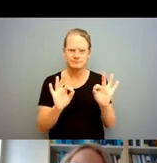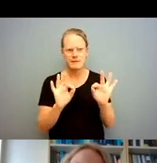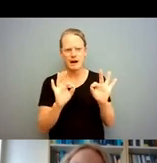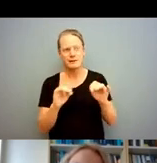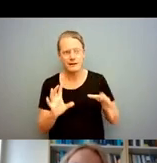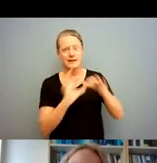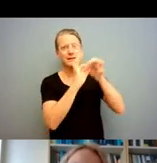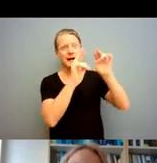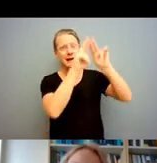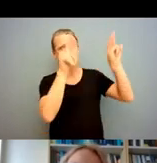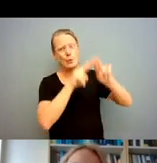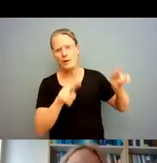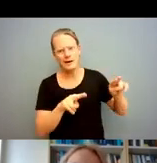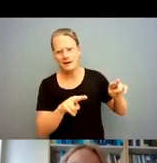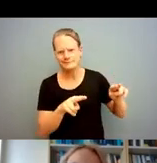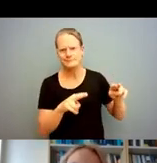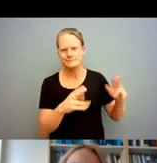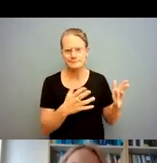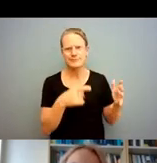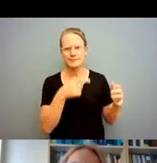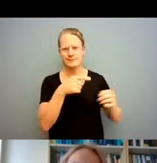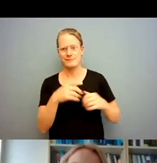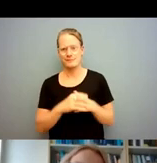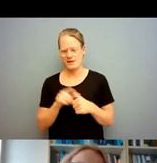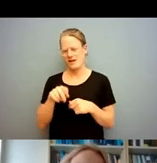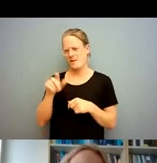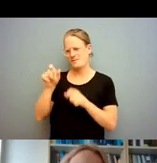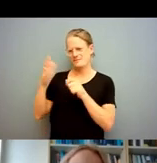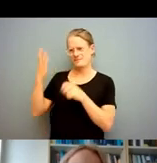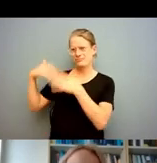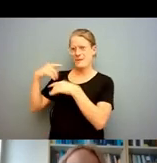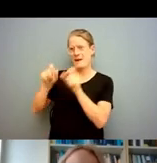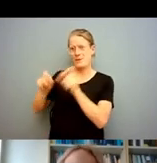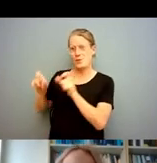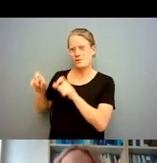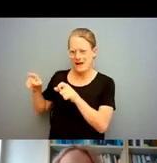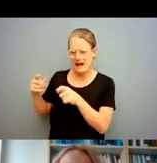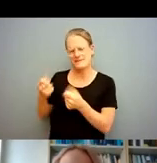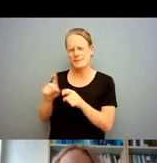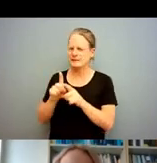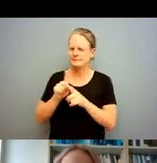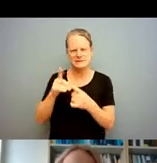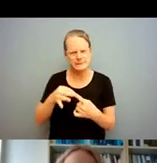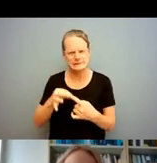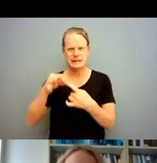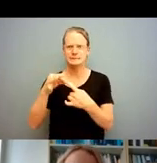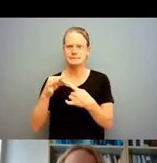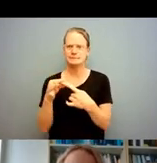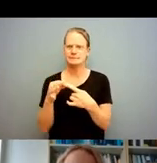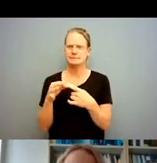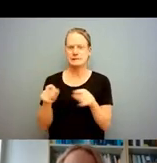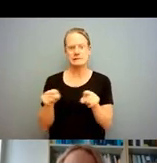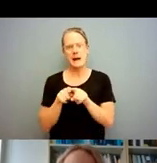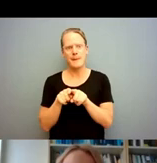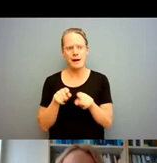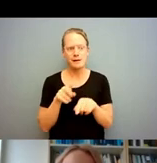Declaration on the Rights of Indigenous Peoples are very special when it comes to implementation. There's a